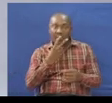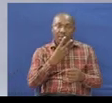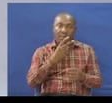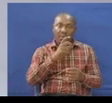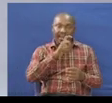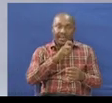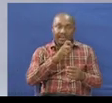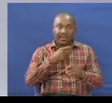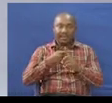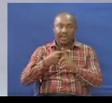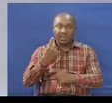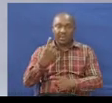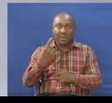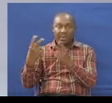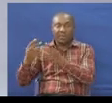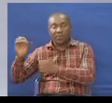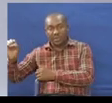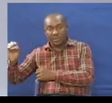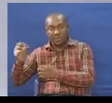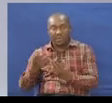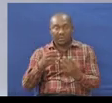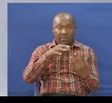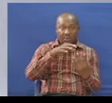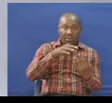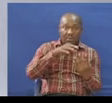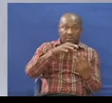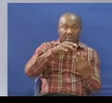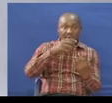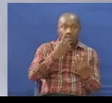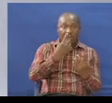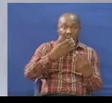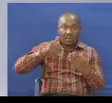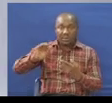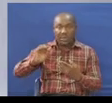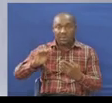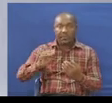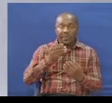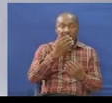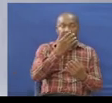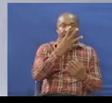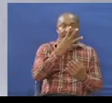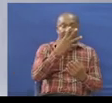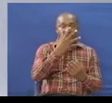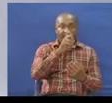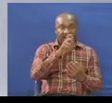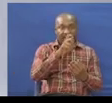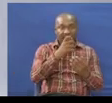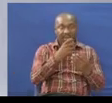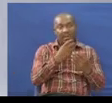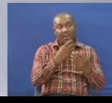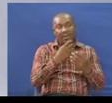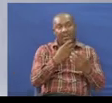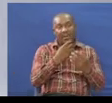2x plus 1 is equal to 0. Take 2 on that side. You have 5x is equal to 2. Divide by